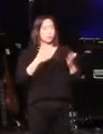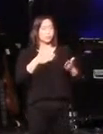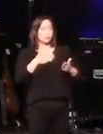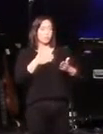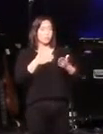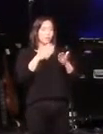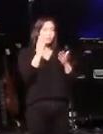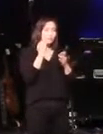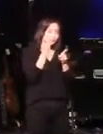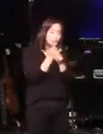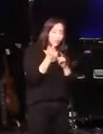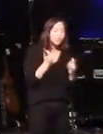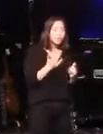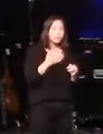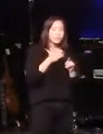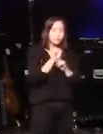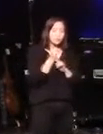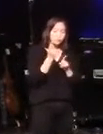Was good